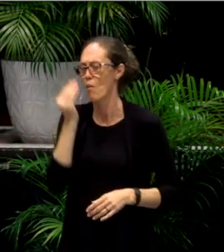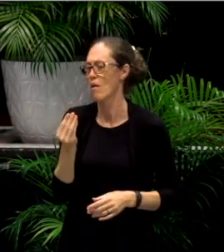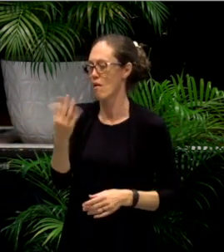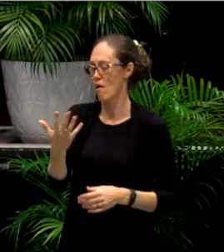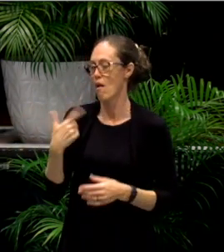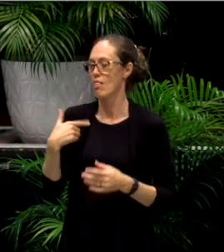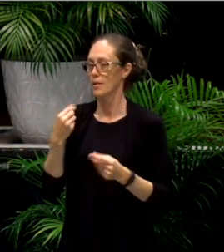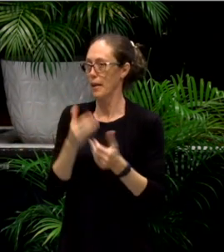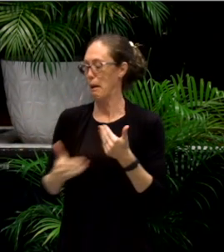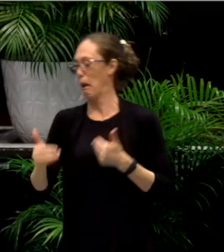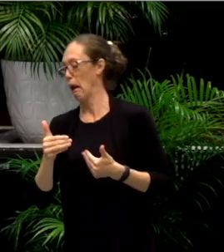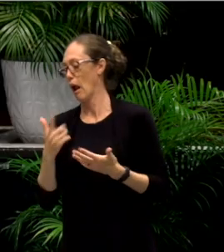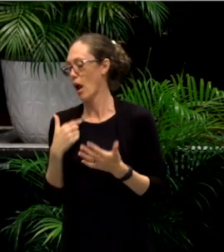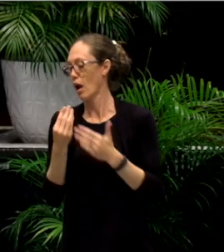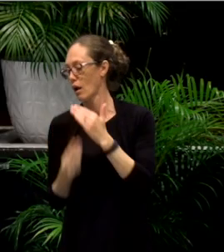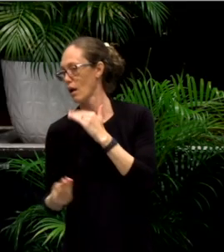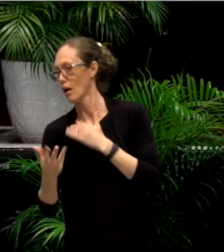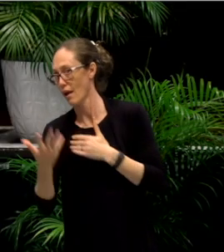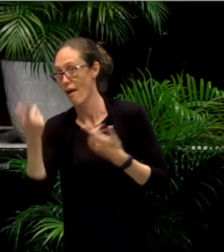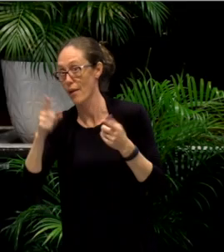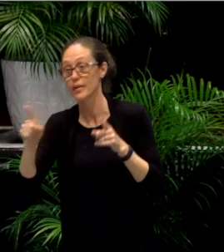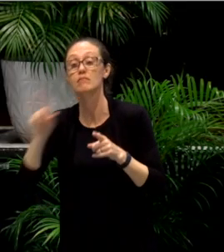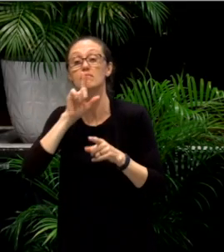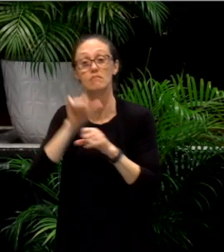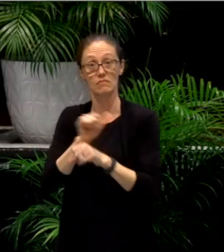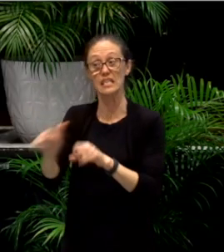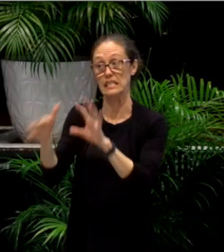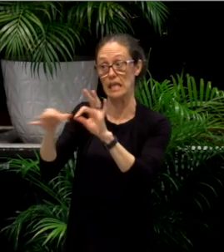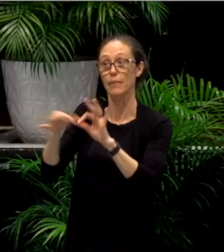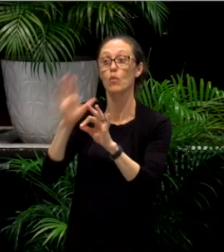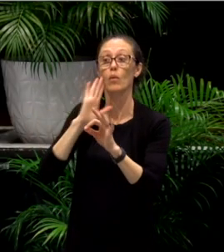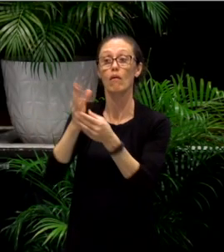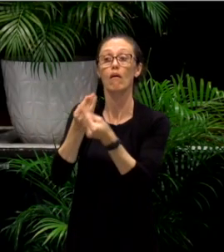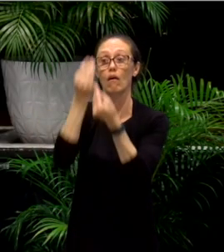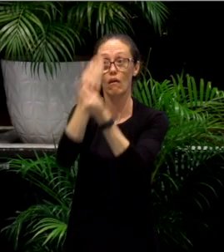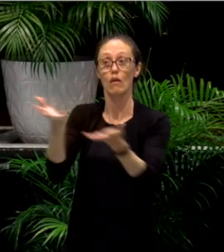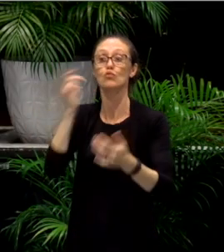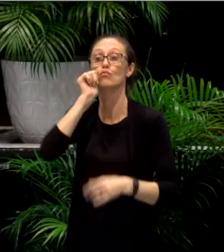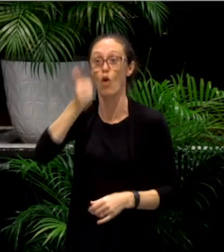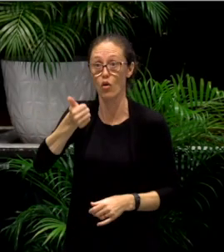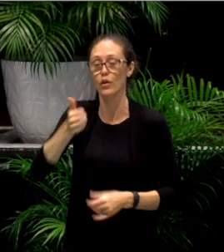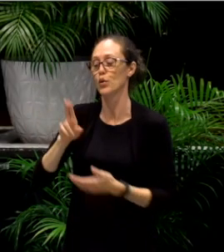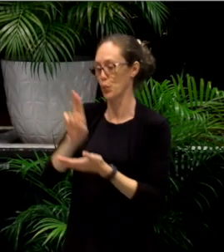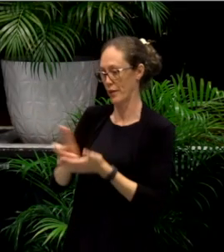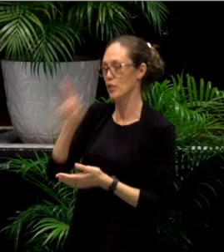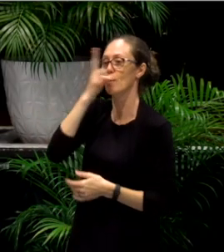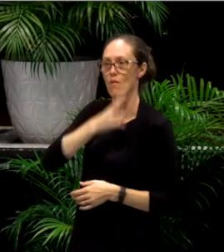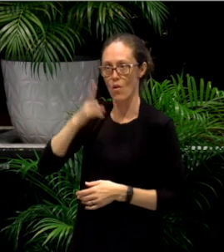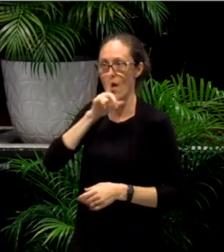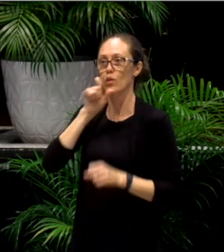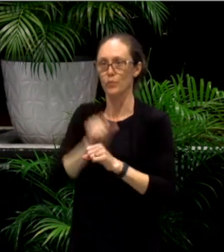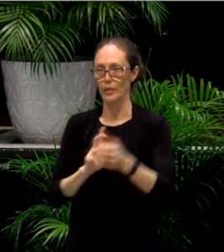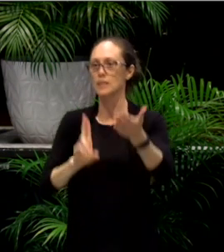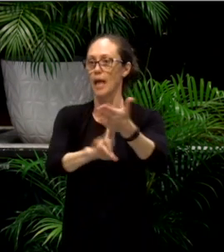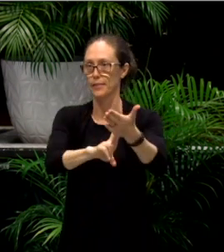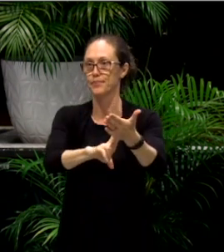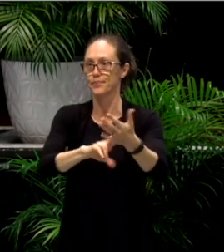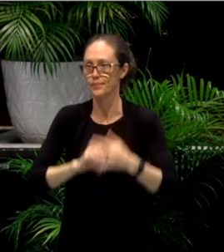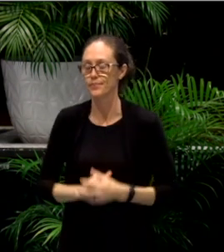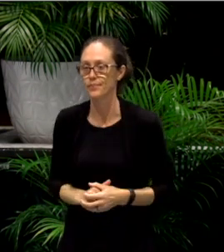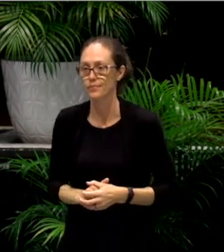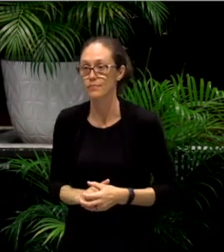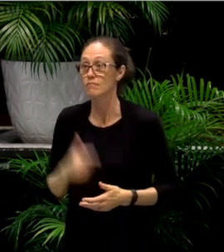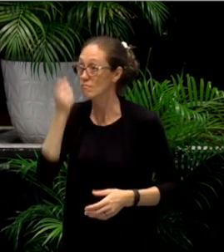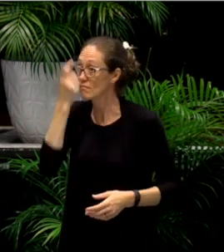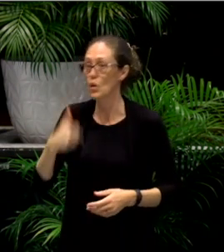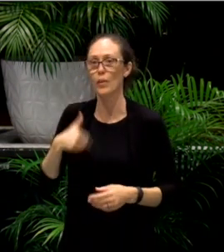bit of an advanced preview, has a statement that will be coming out tomorrow, of which the University of Hawaii is a signatory. So we